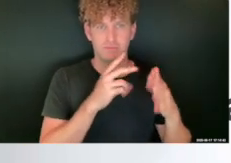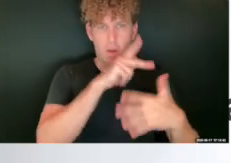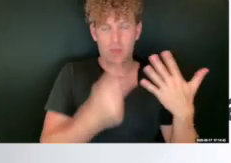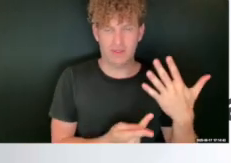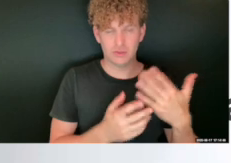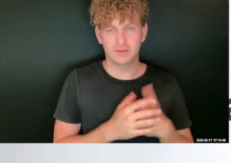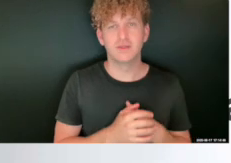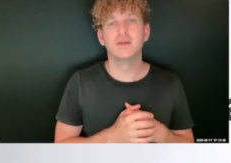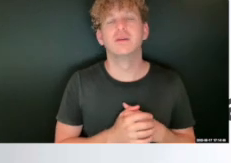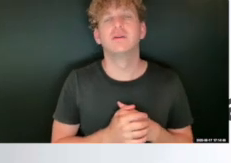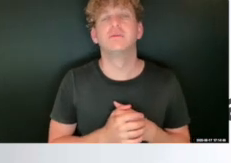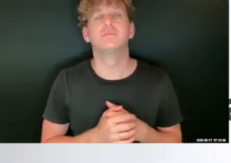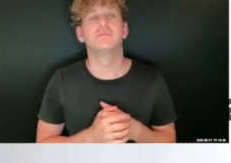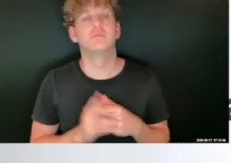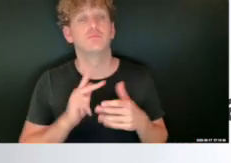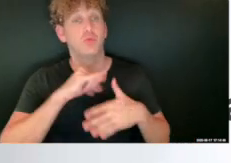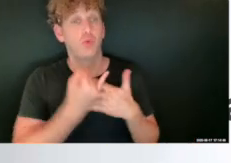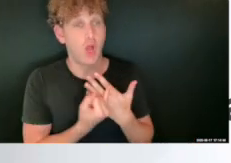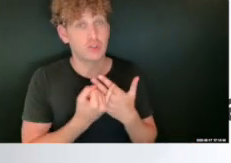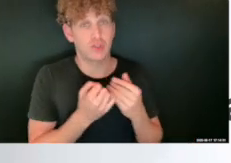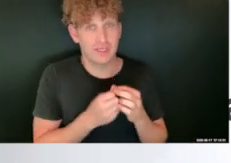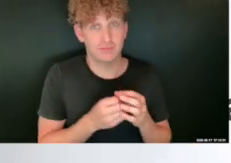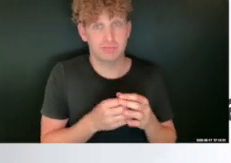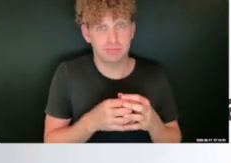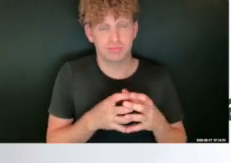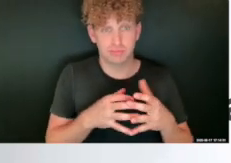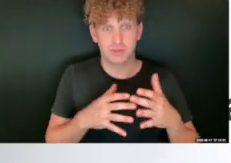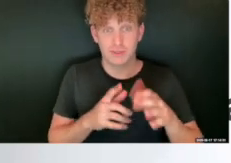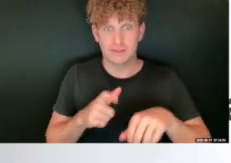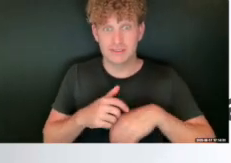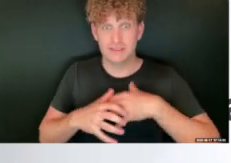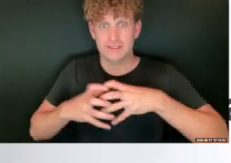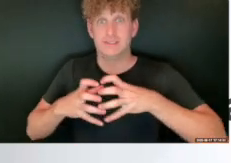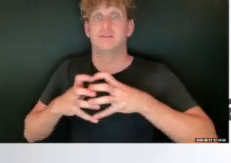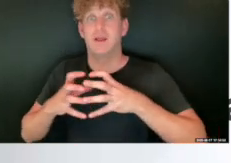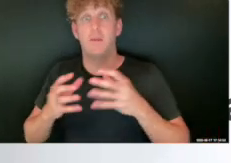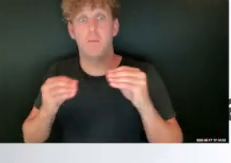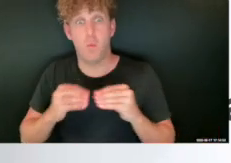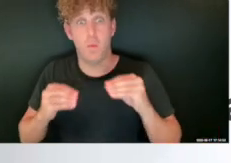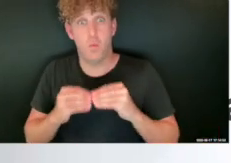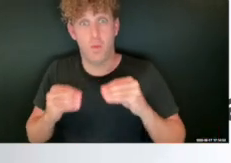While not listed on this slide, the budget passed by the legislature